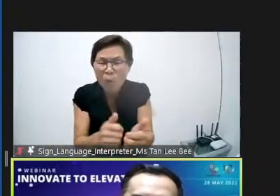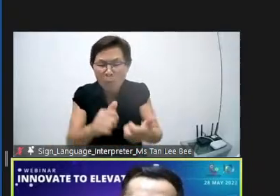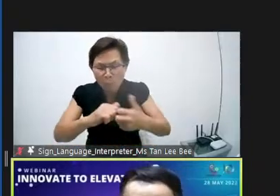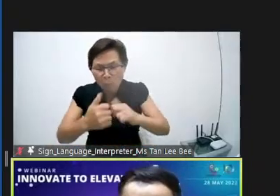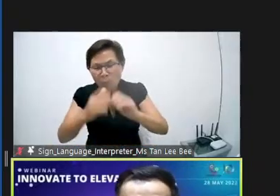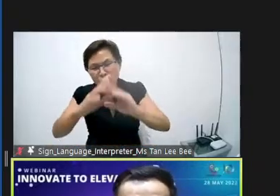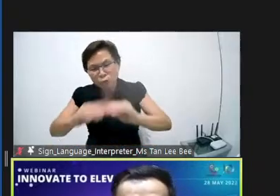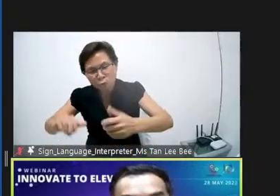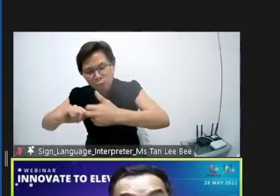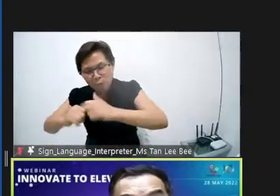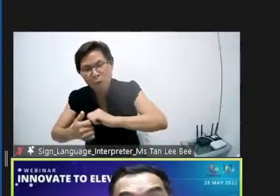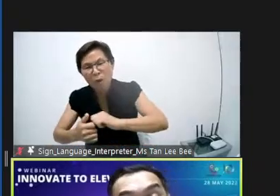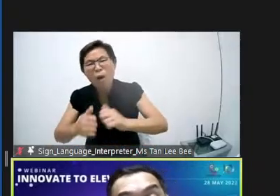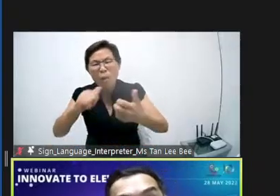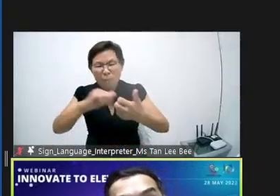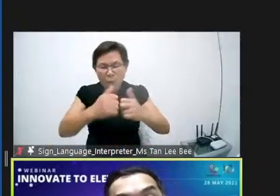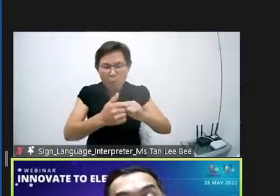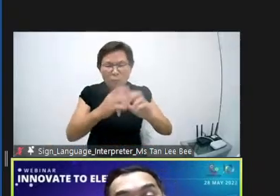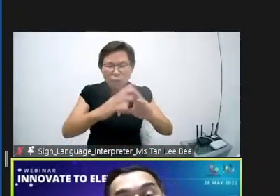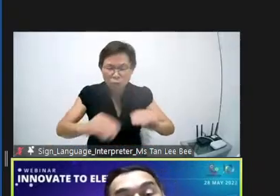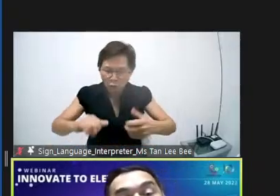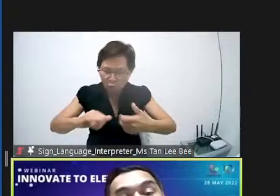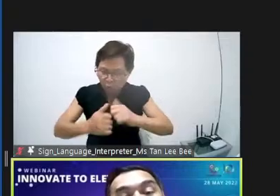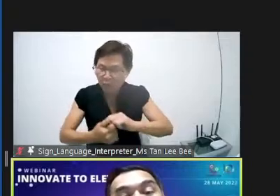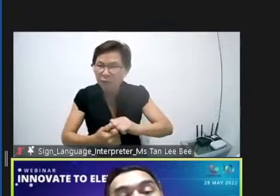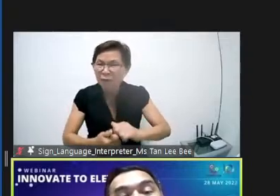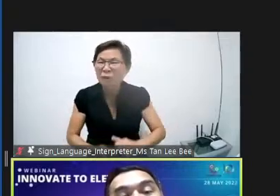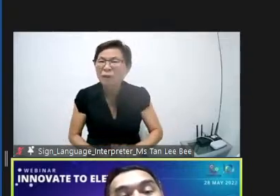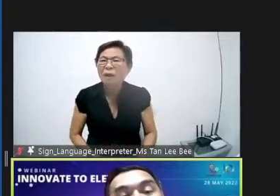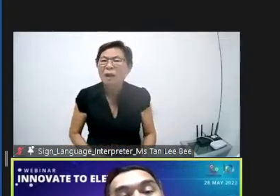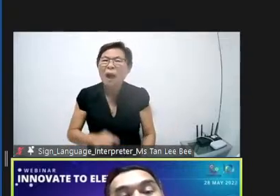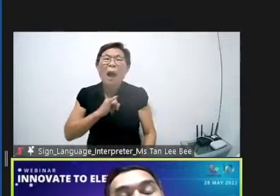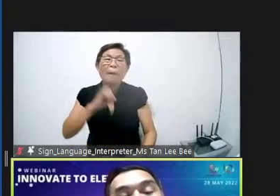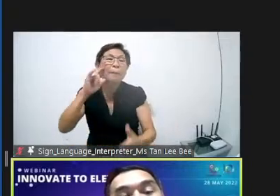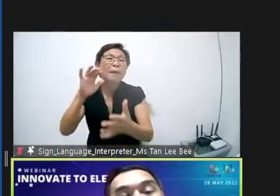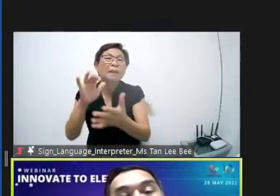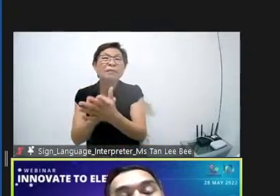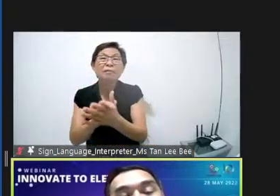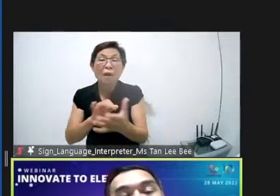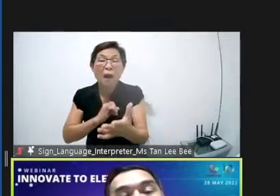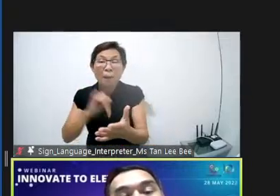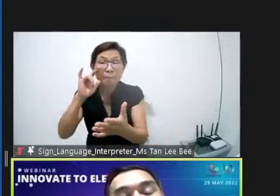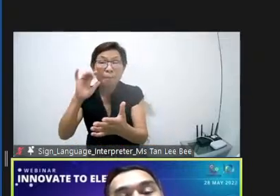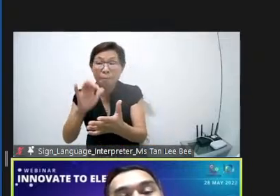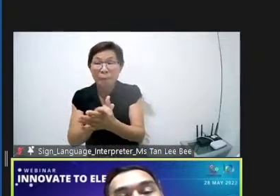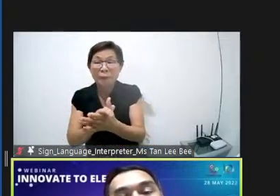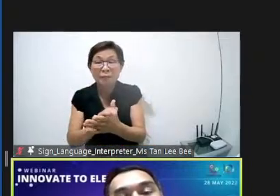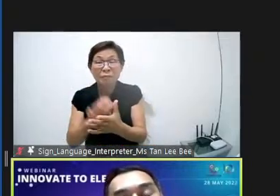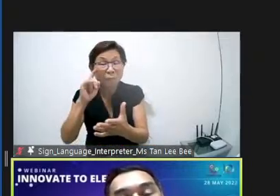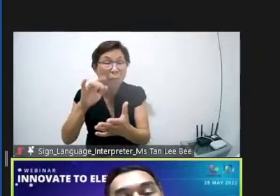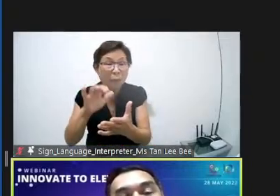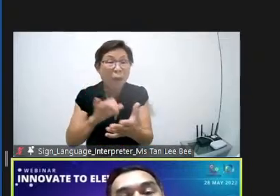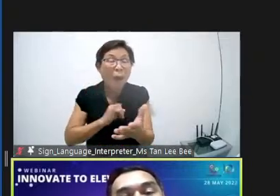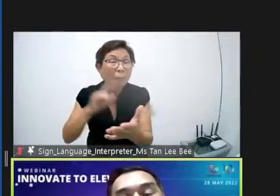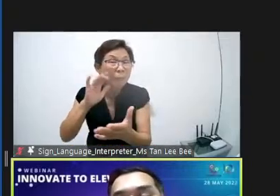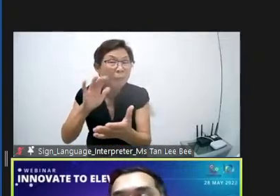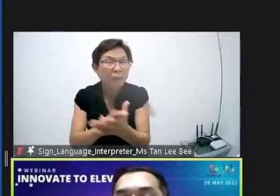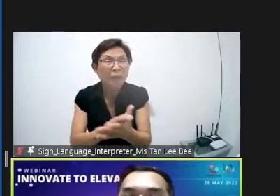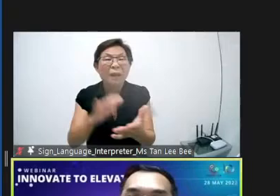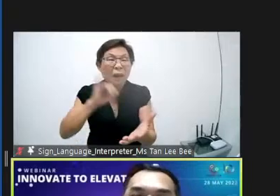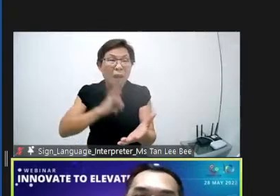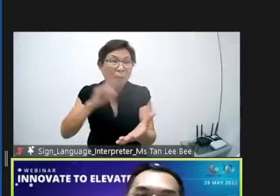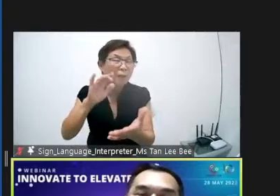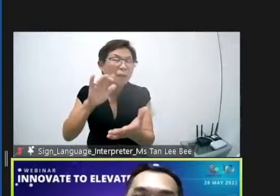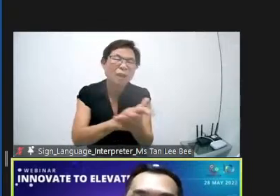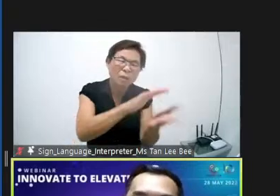solving. But then I believe that either in the school levels or and then we